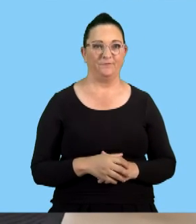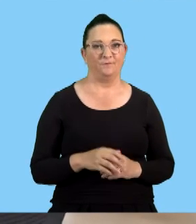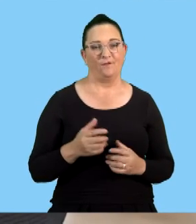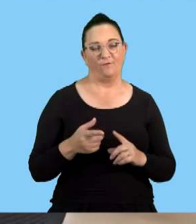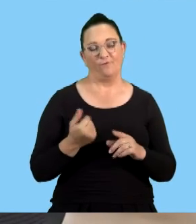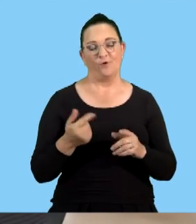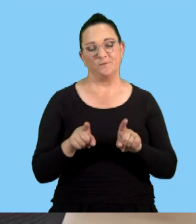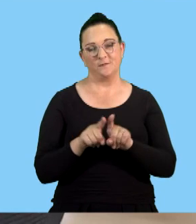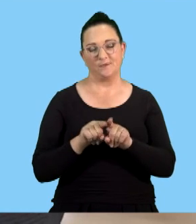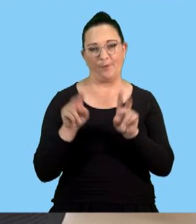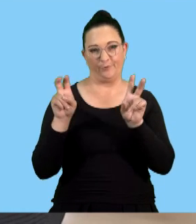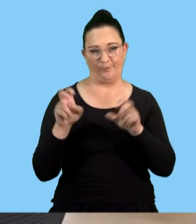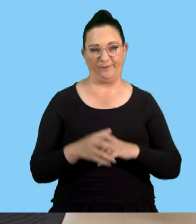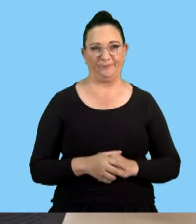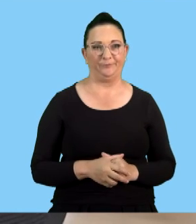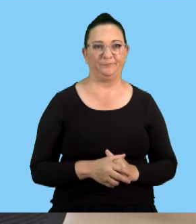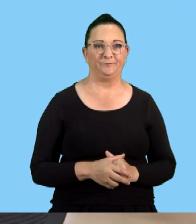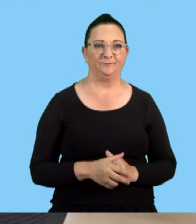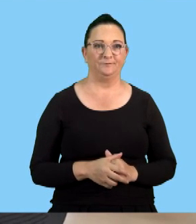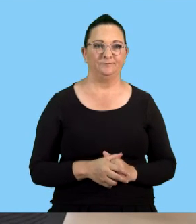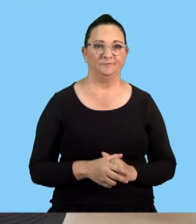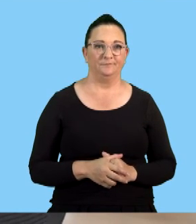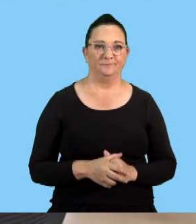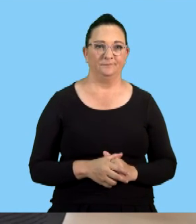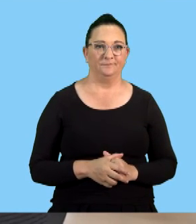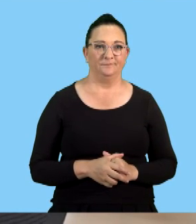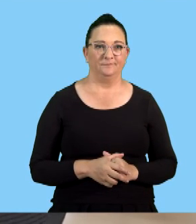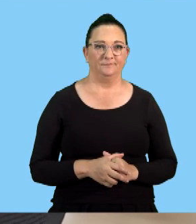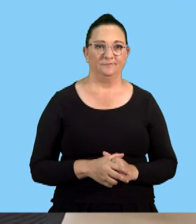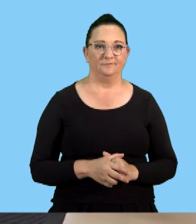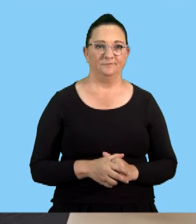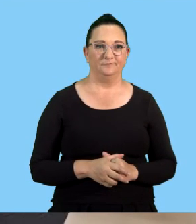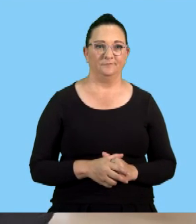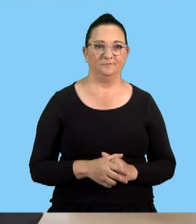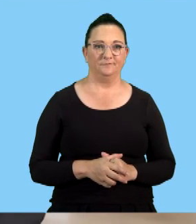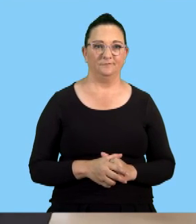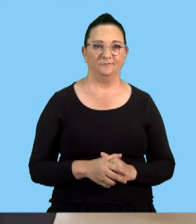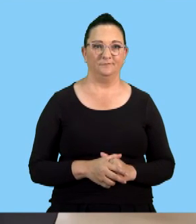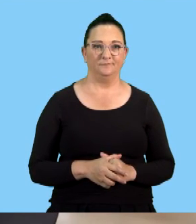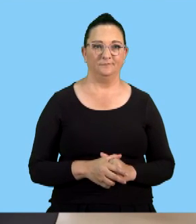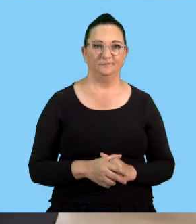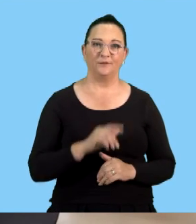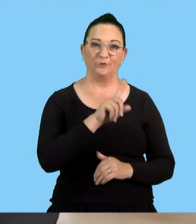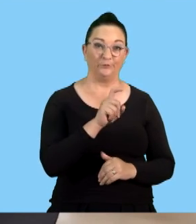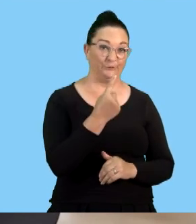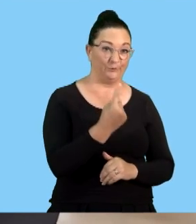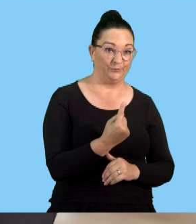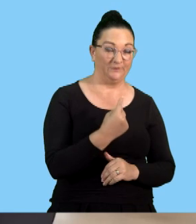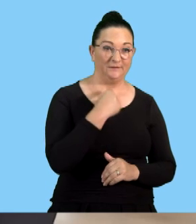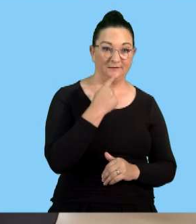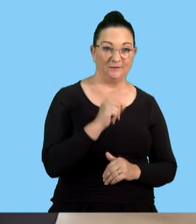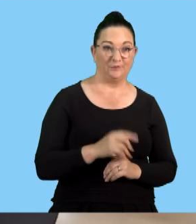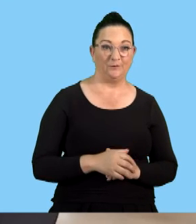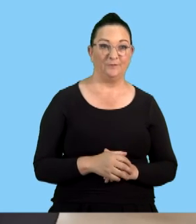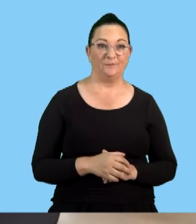above legislations, the two legislations that I just mentioned, rather. So, for question number one, we're